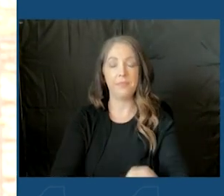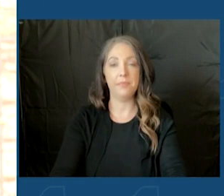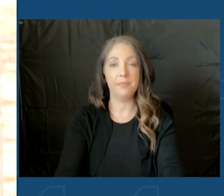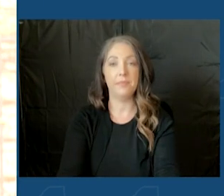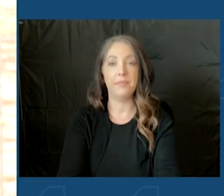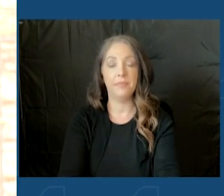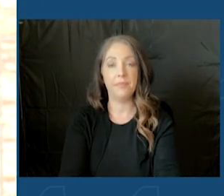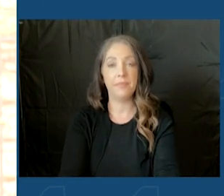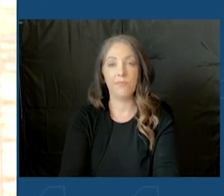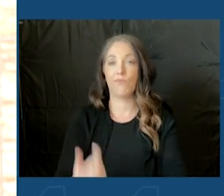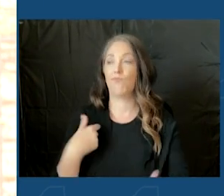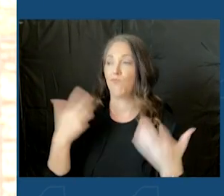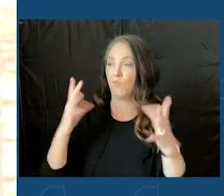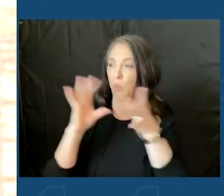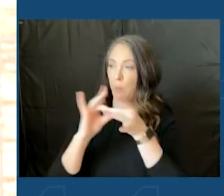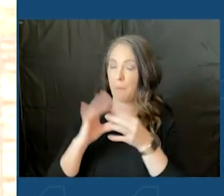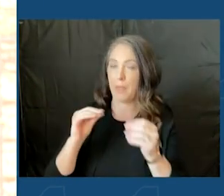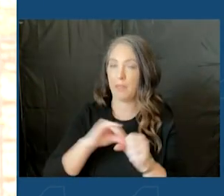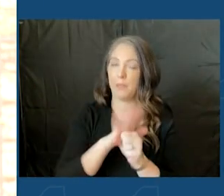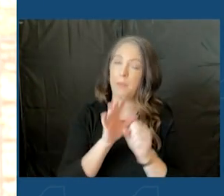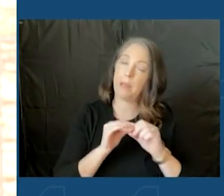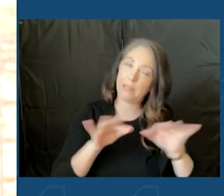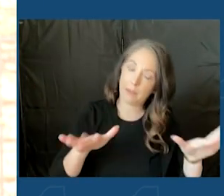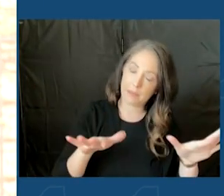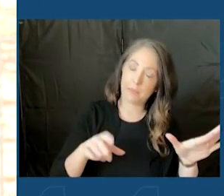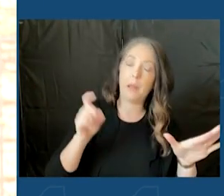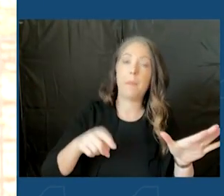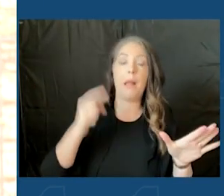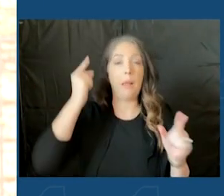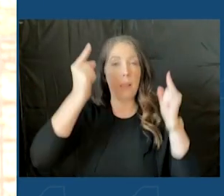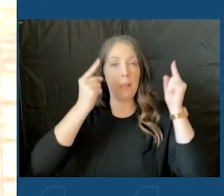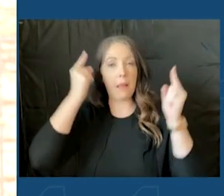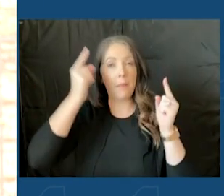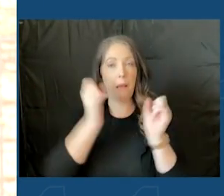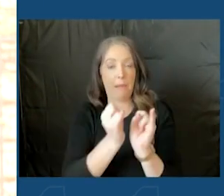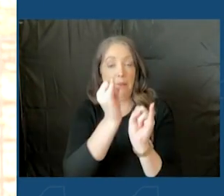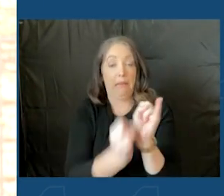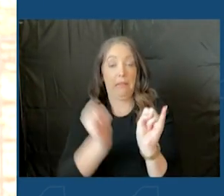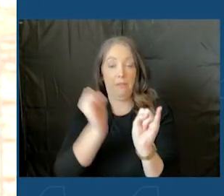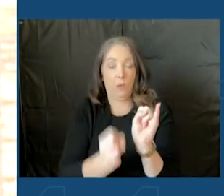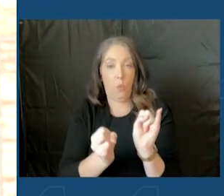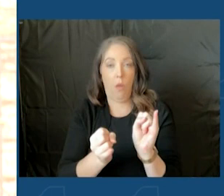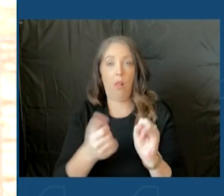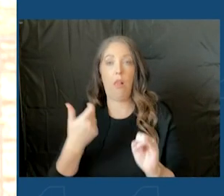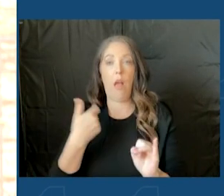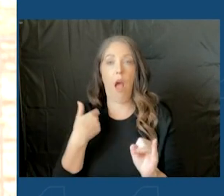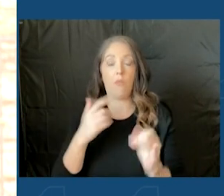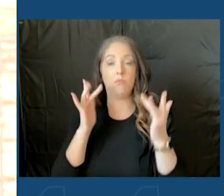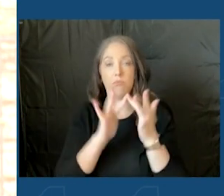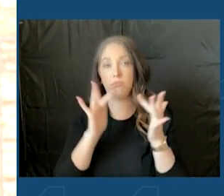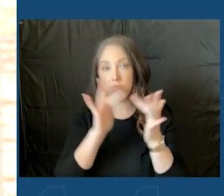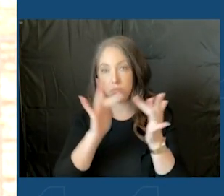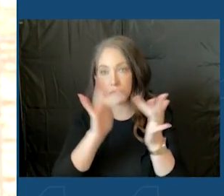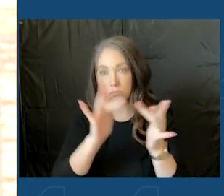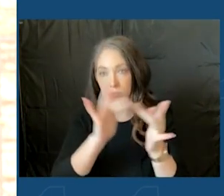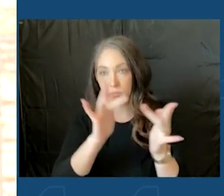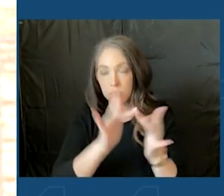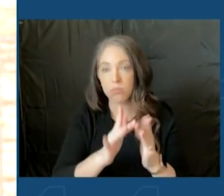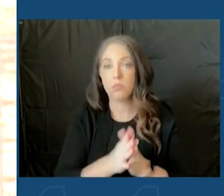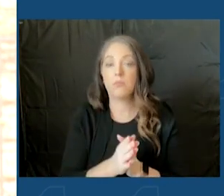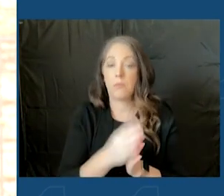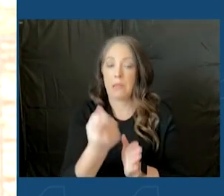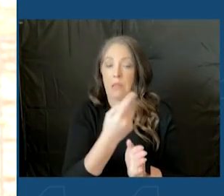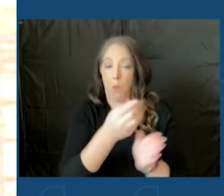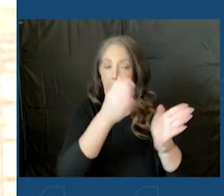And as I mentioned the pandemic, I have to think about an individual that I was in regular contact with during the worst days, but someone who showed what real